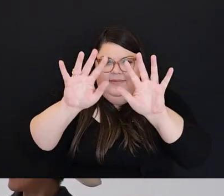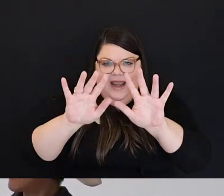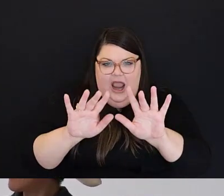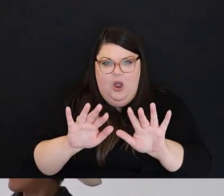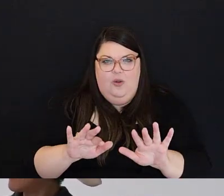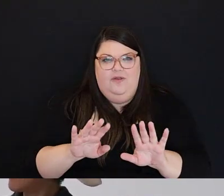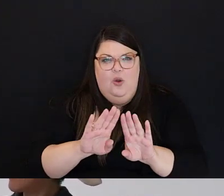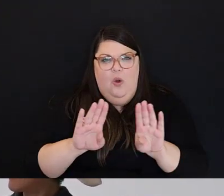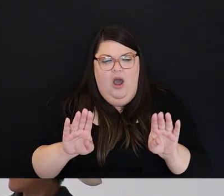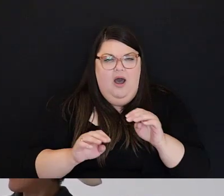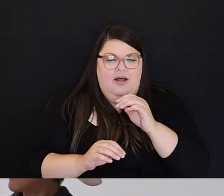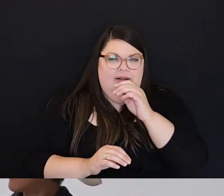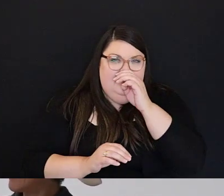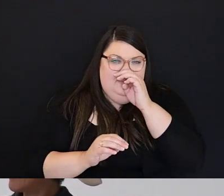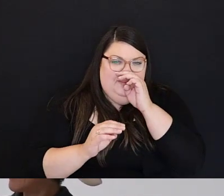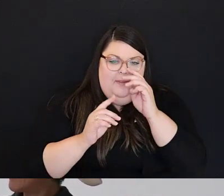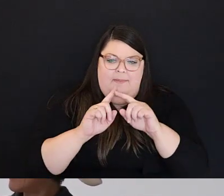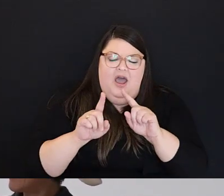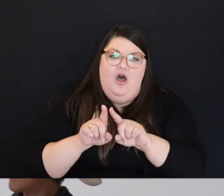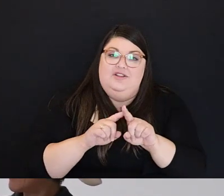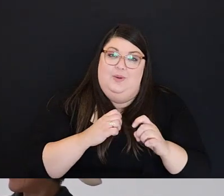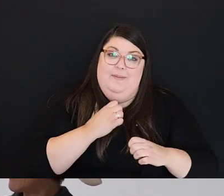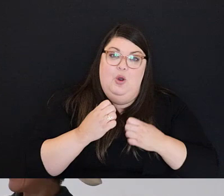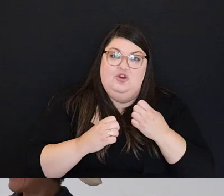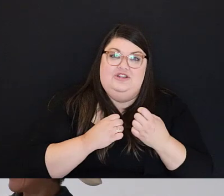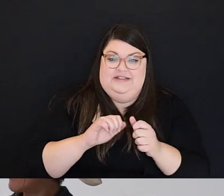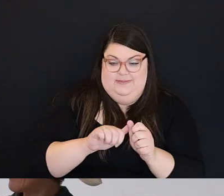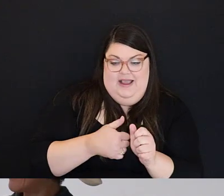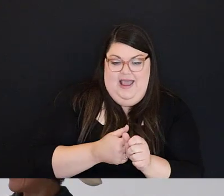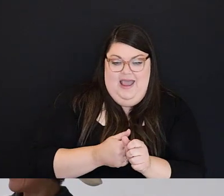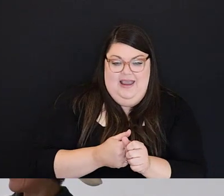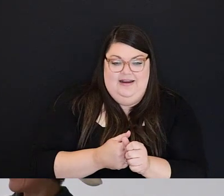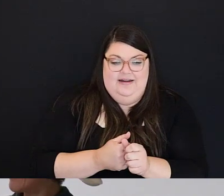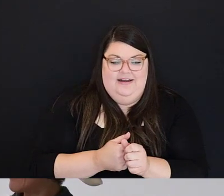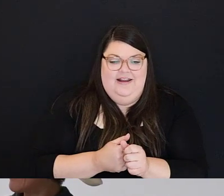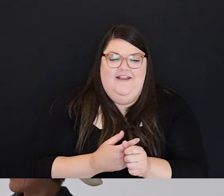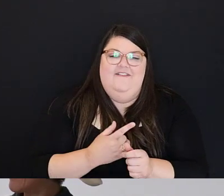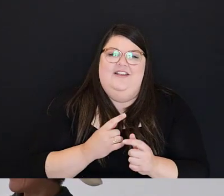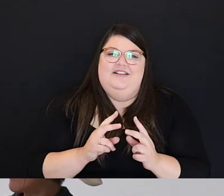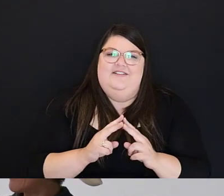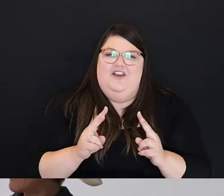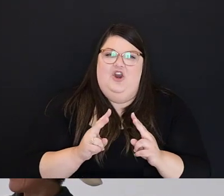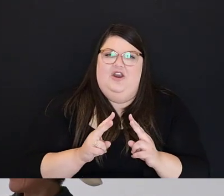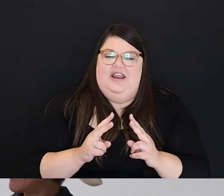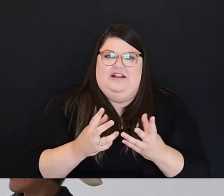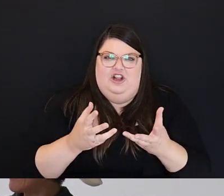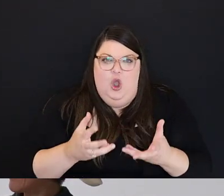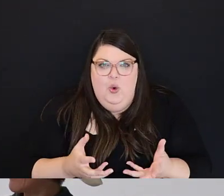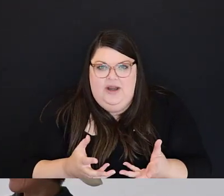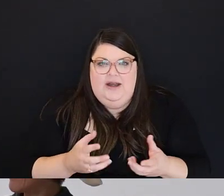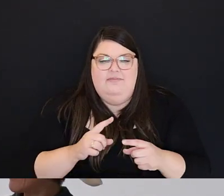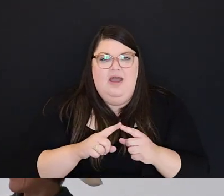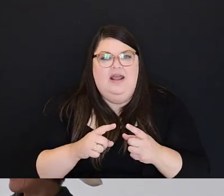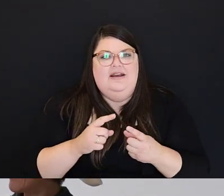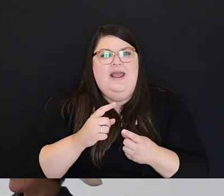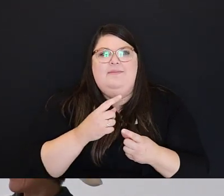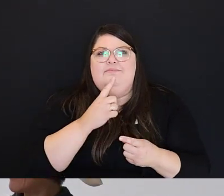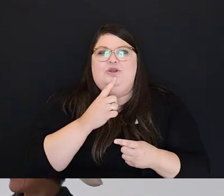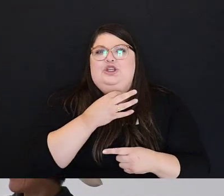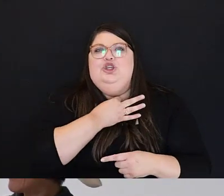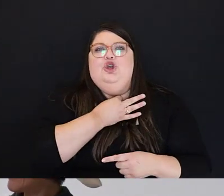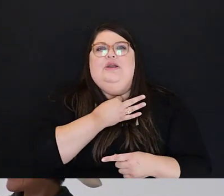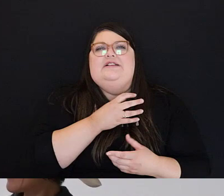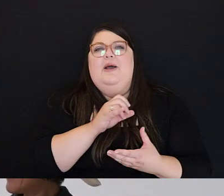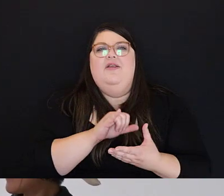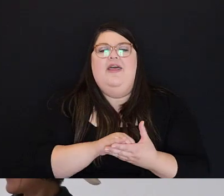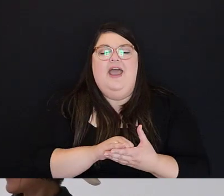and that play, but also the emotions that are going on behind that, like, it feels very loaded, but also somehow I'm like so curious about